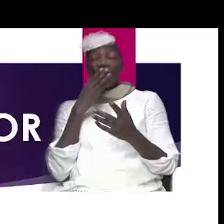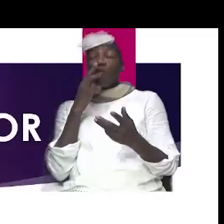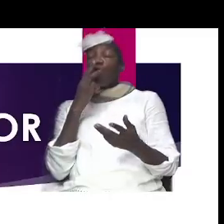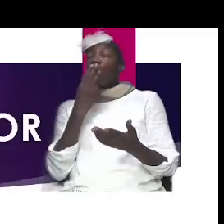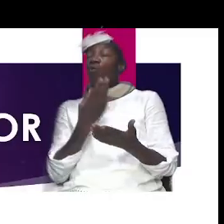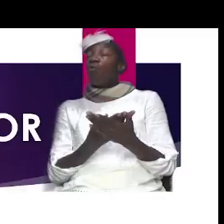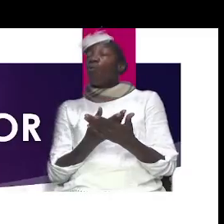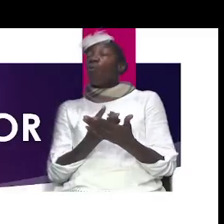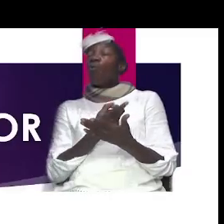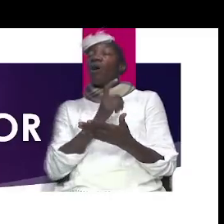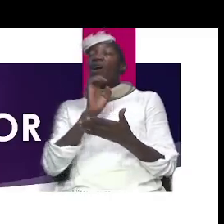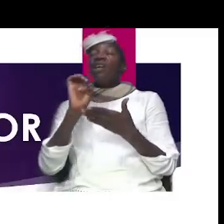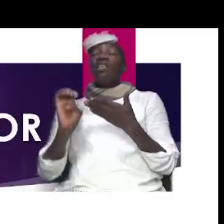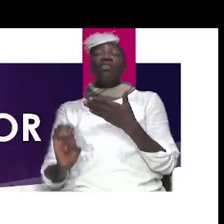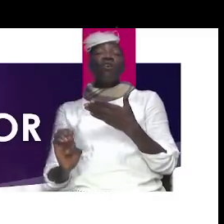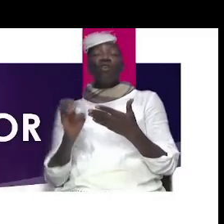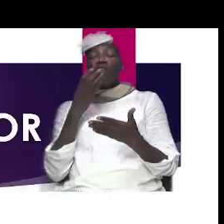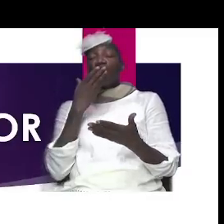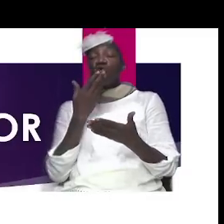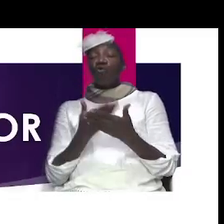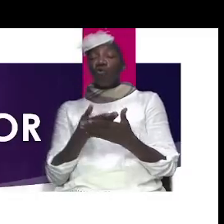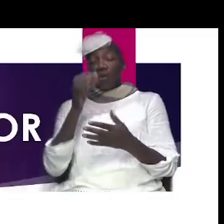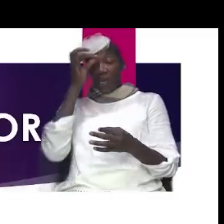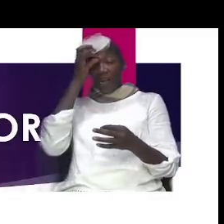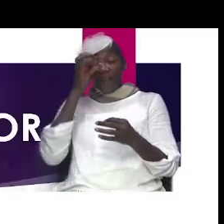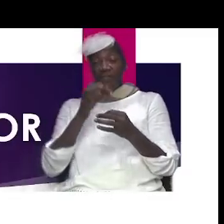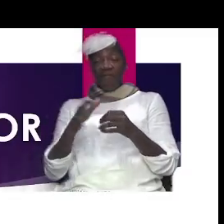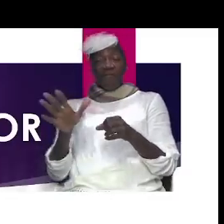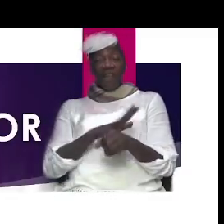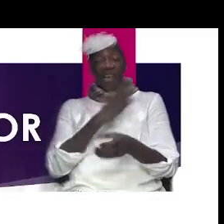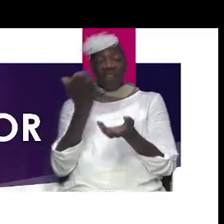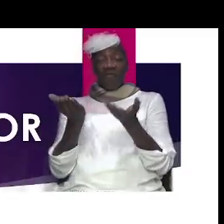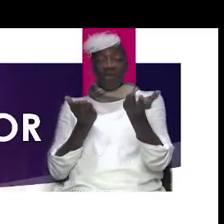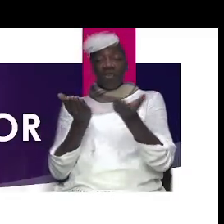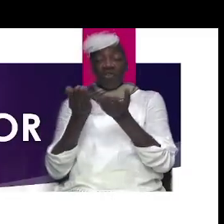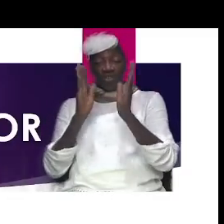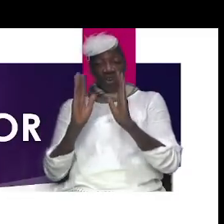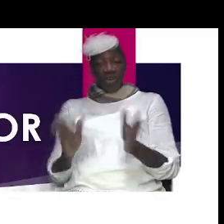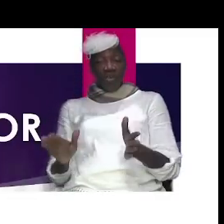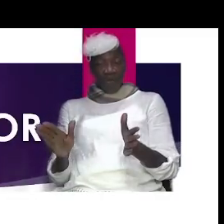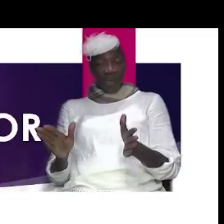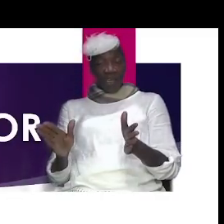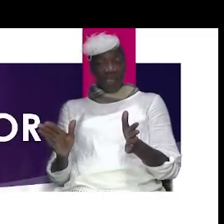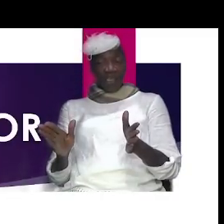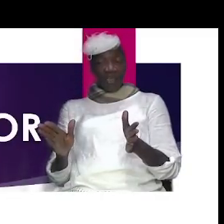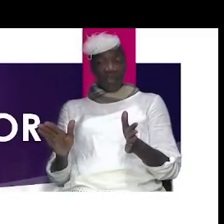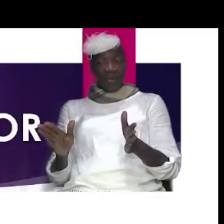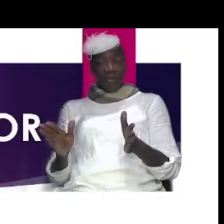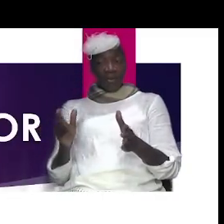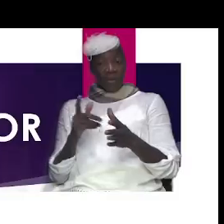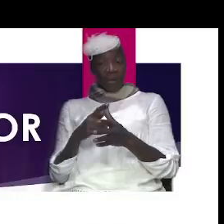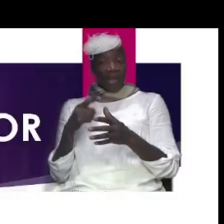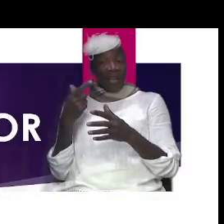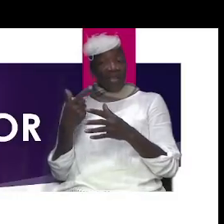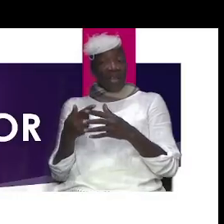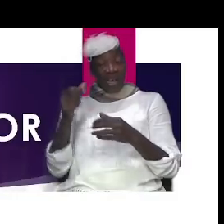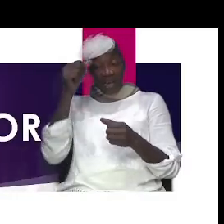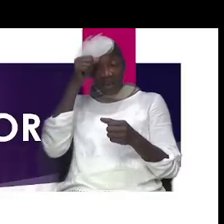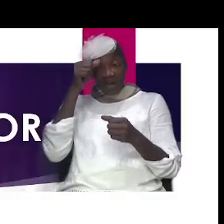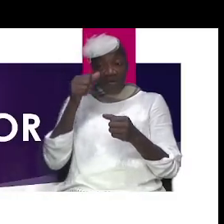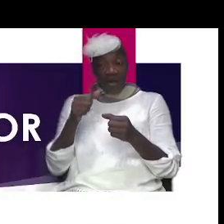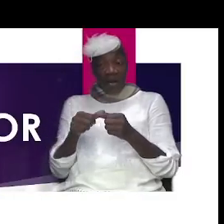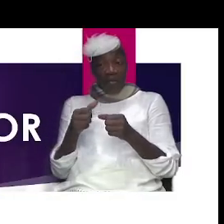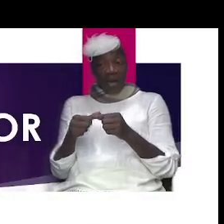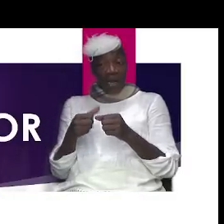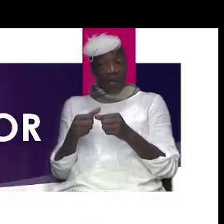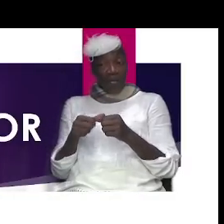and faithful servant." He knows it's going to be that time of joy because we would have done good. But then also remember that He said, we